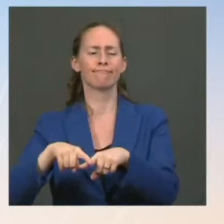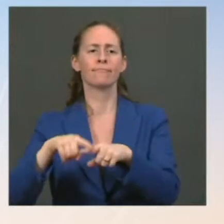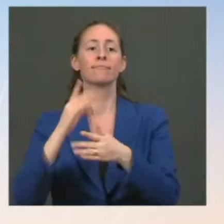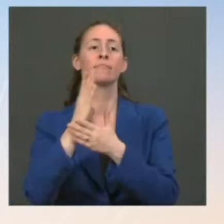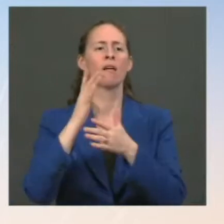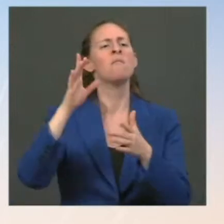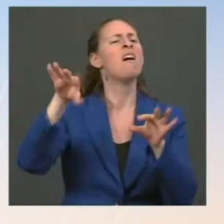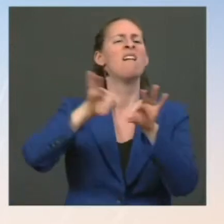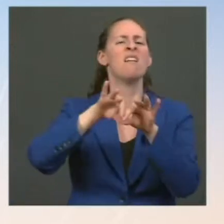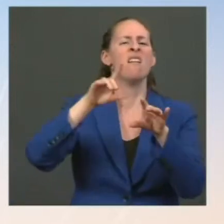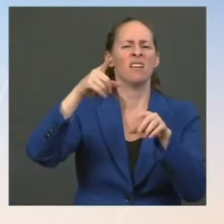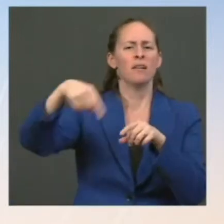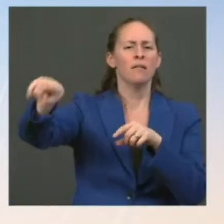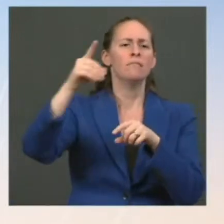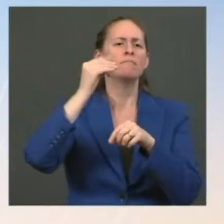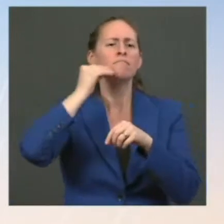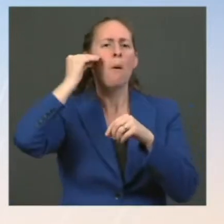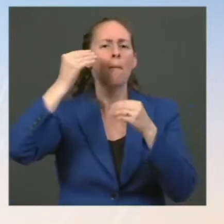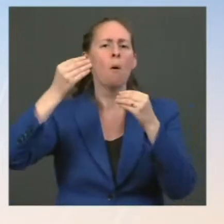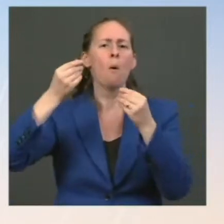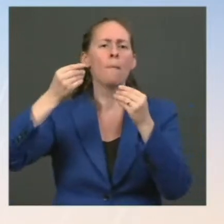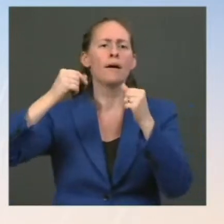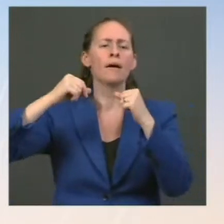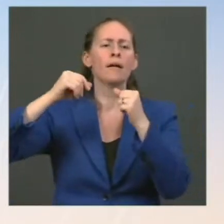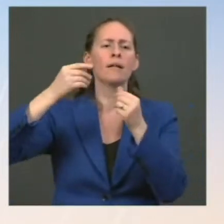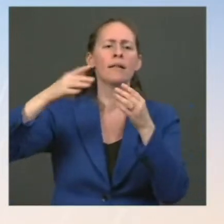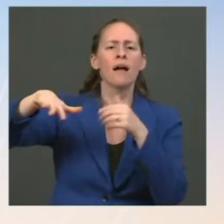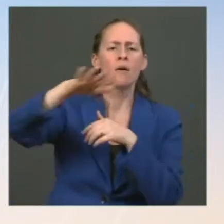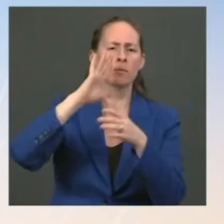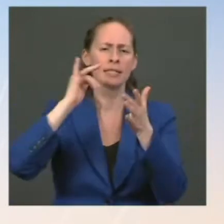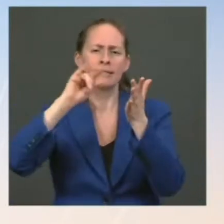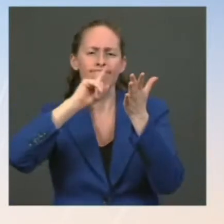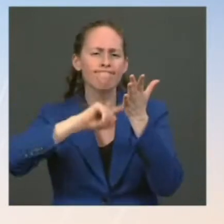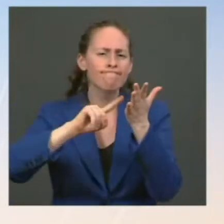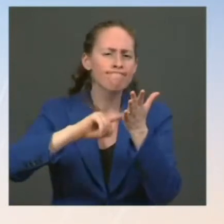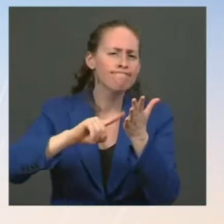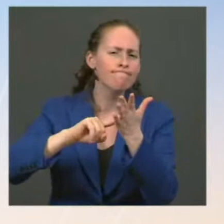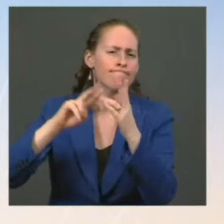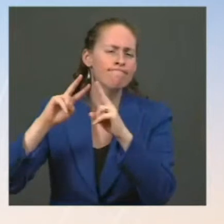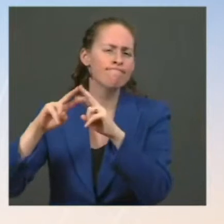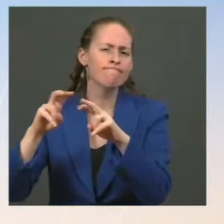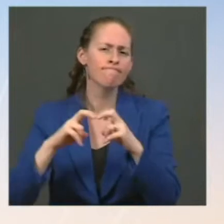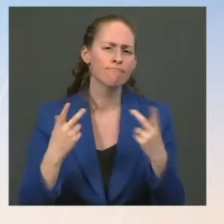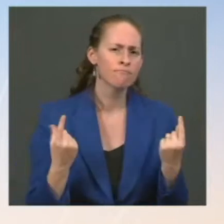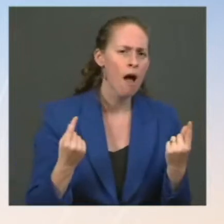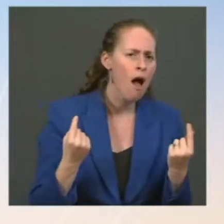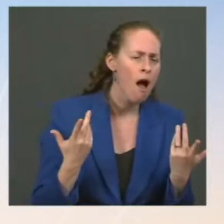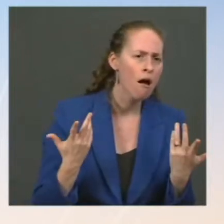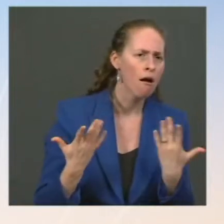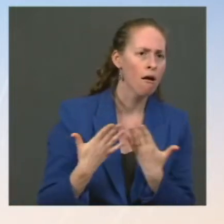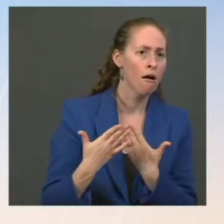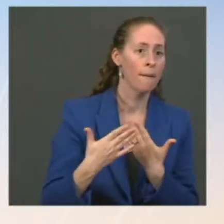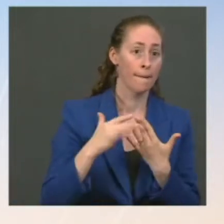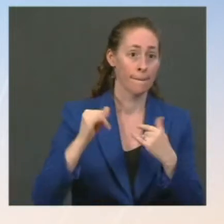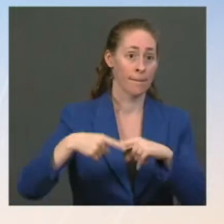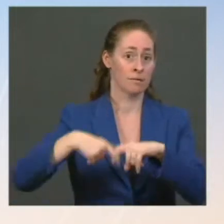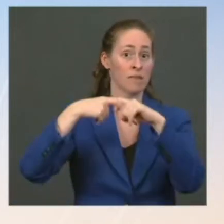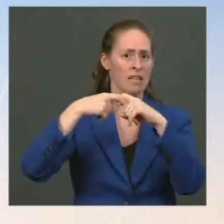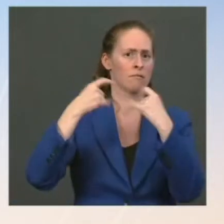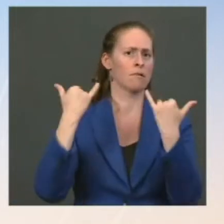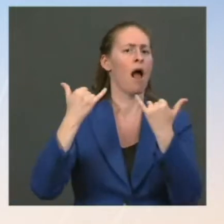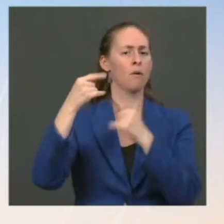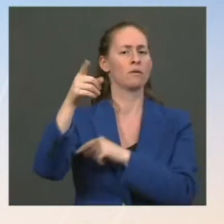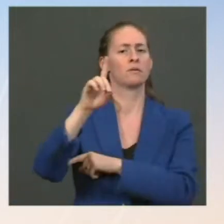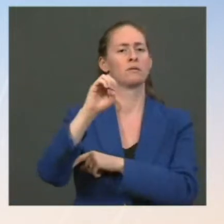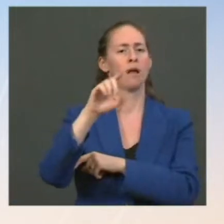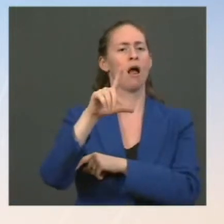to look at and assess, especially as the investigation concludes, what that looks like. They've been suspended in Del Rio, Texas. That was a